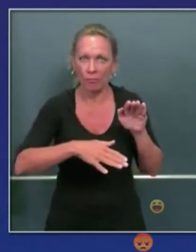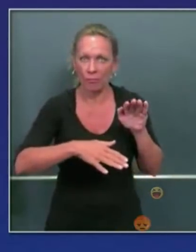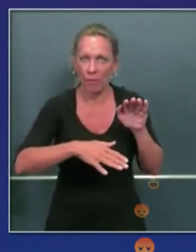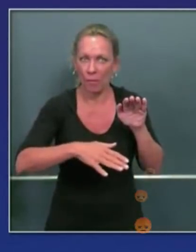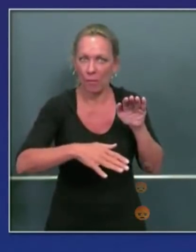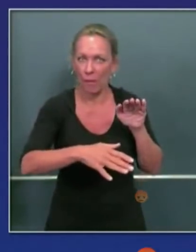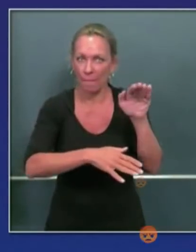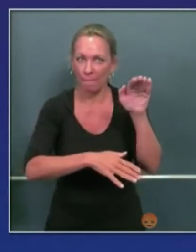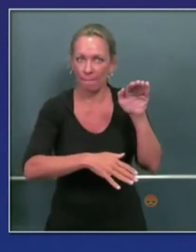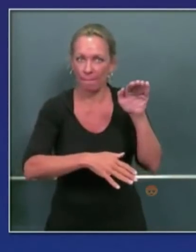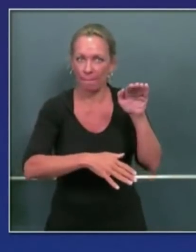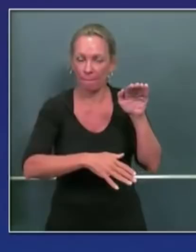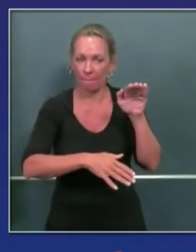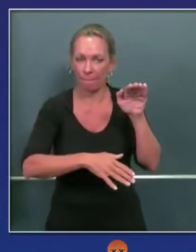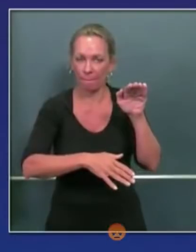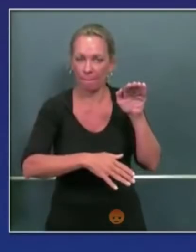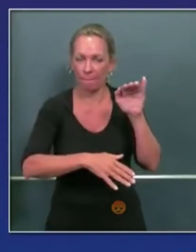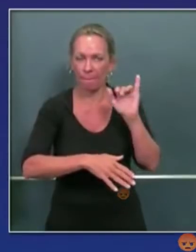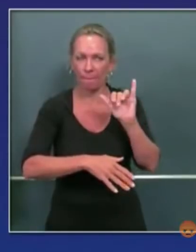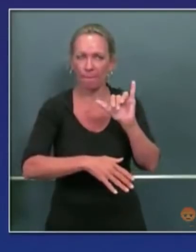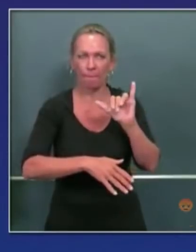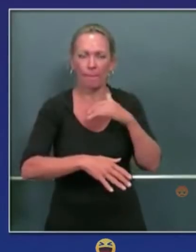chấm mấy thì bắt đầu